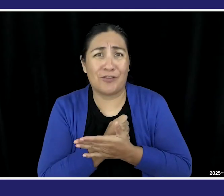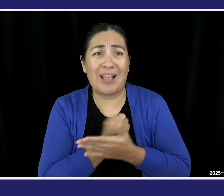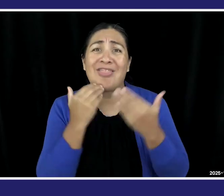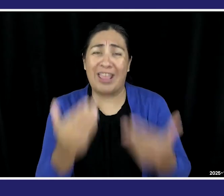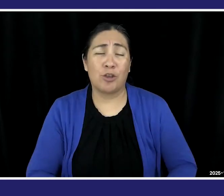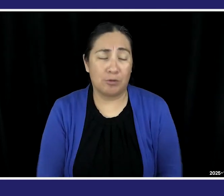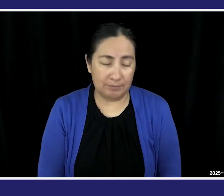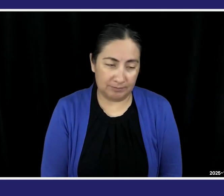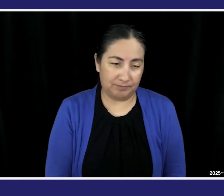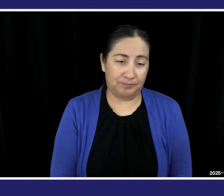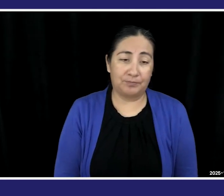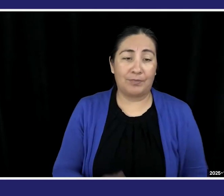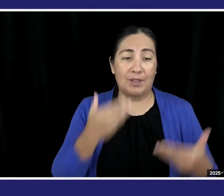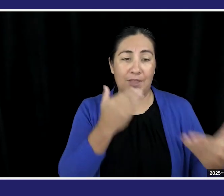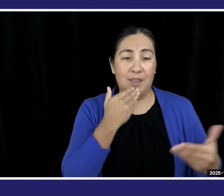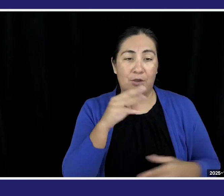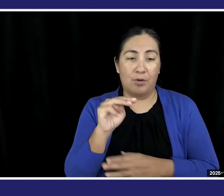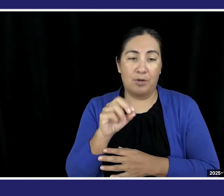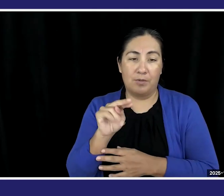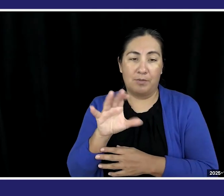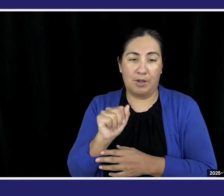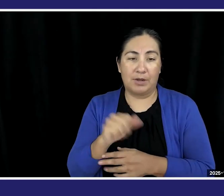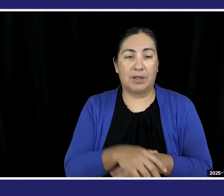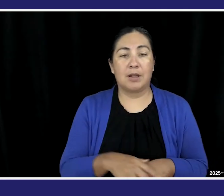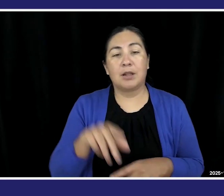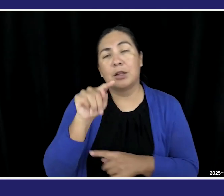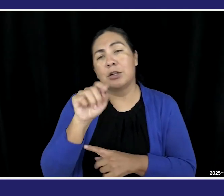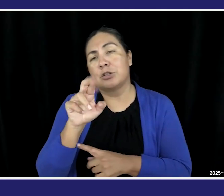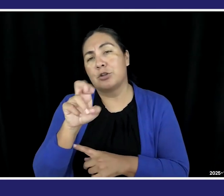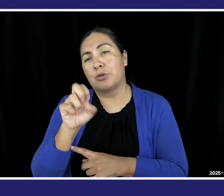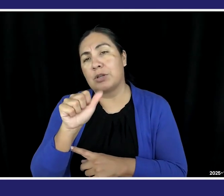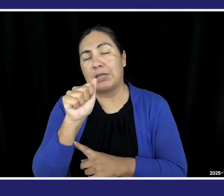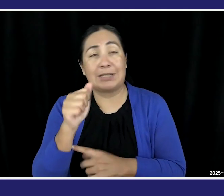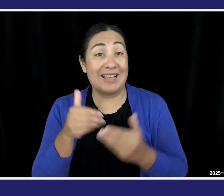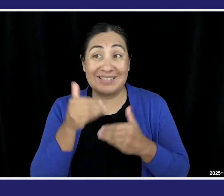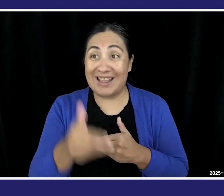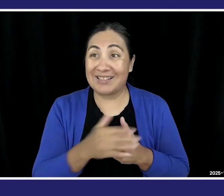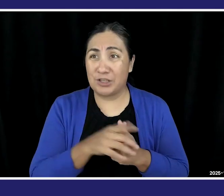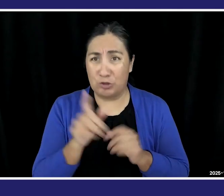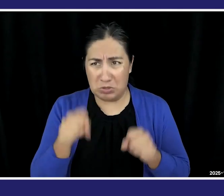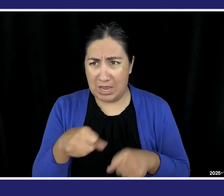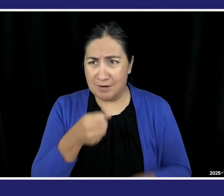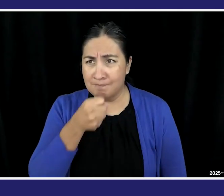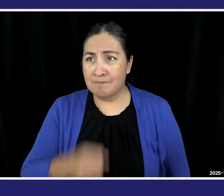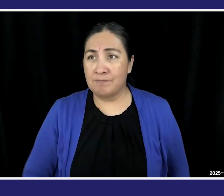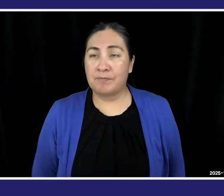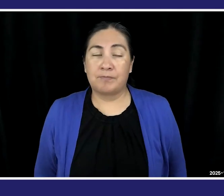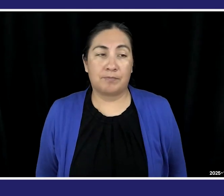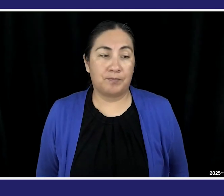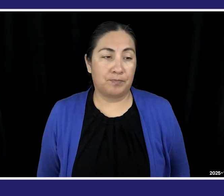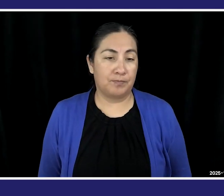Thank you very much, Monica. Let's see. Teresa is next on the list. Teresa, are you able to come off of mute?